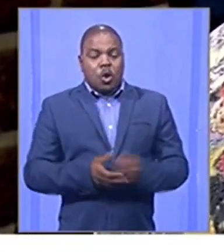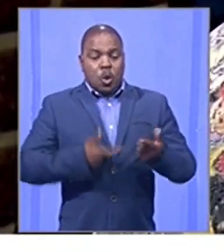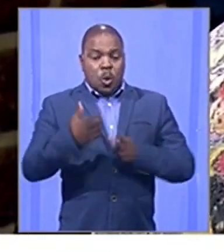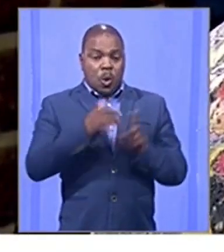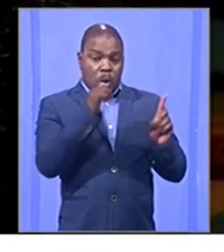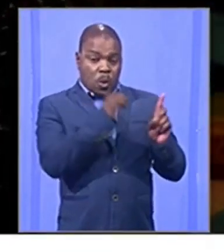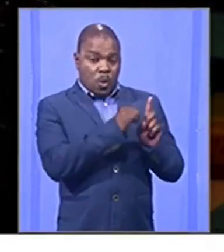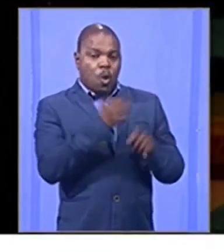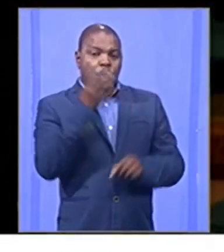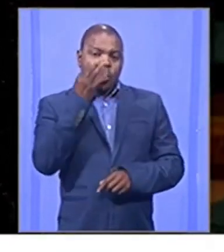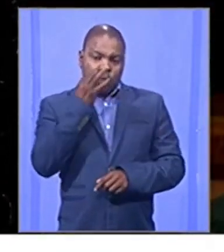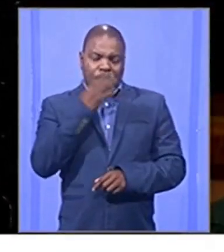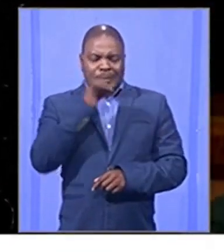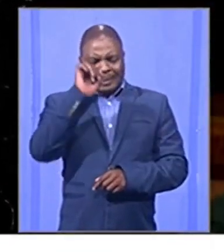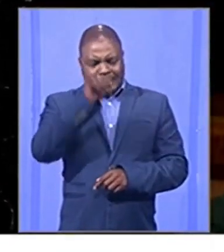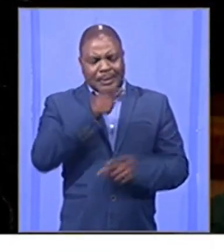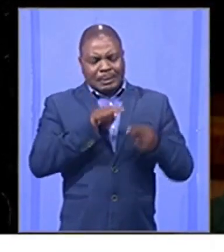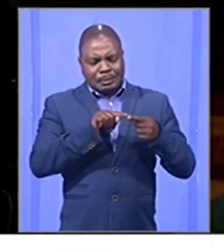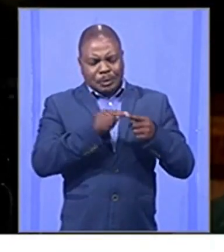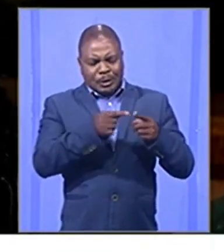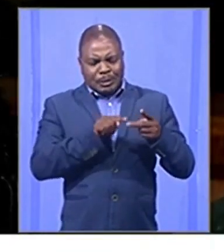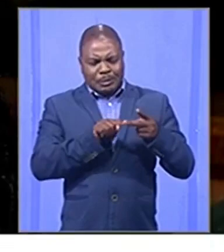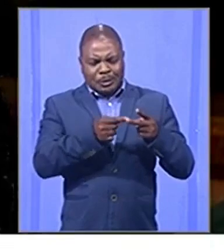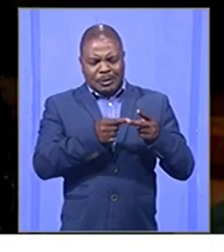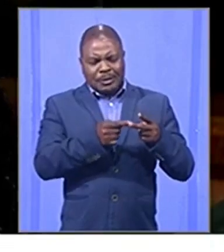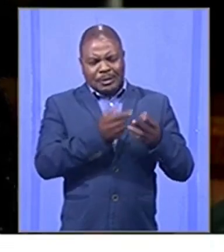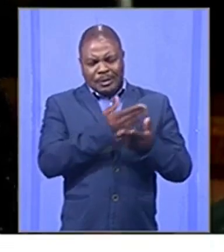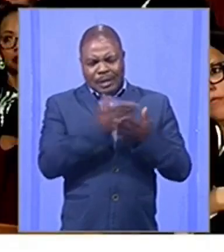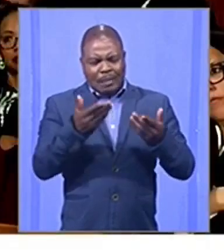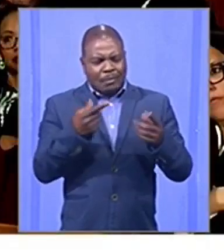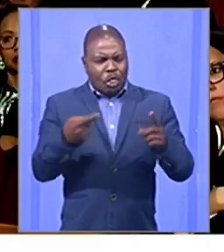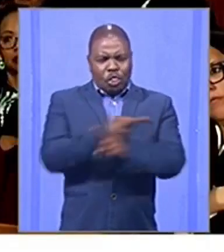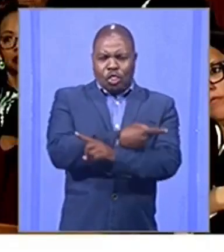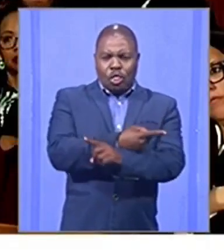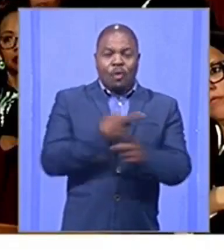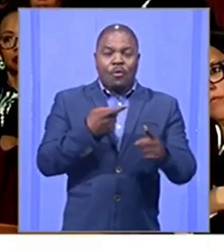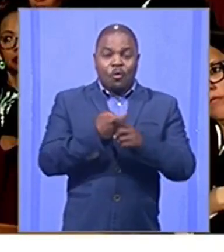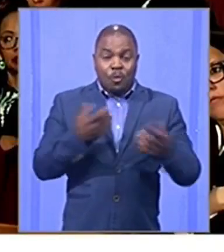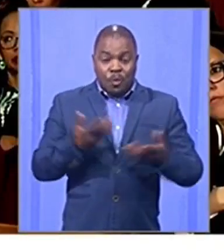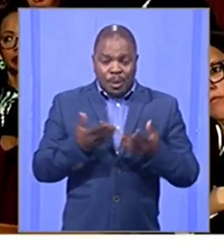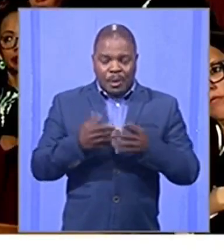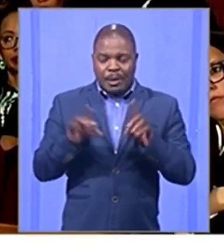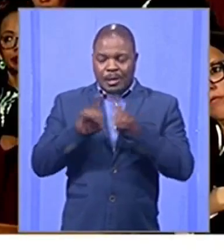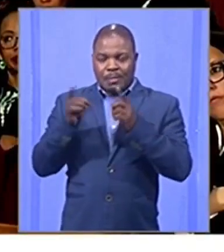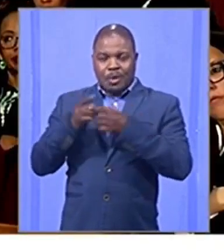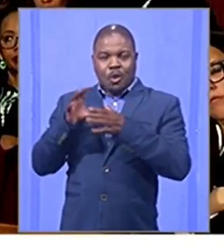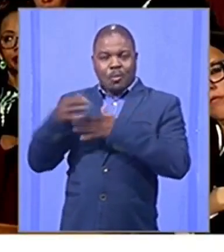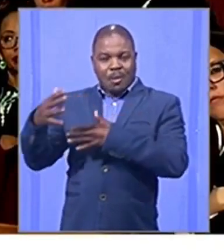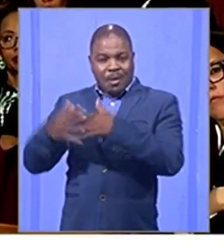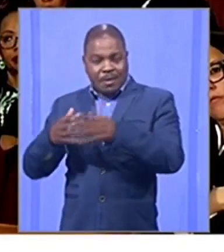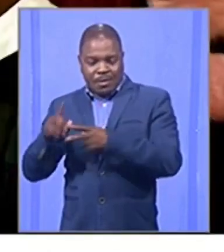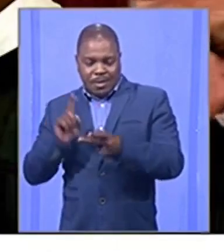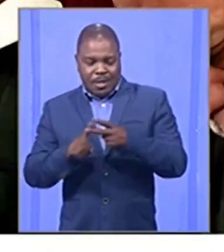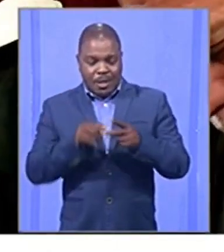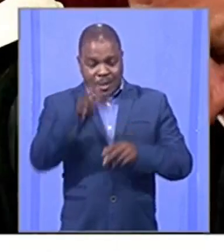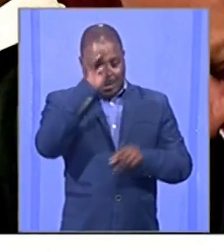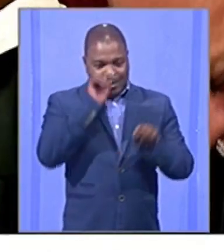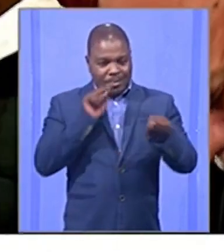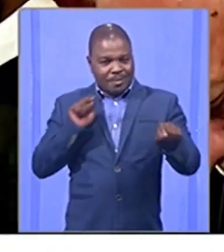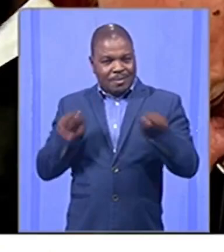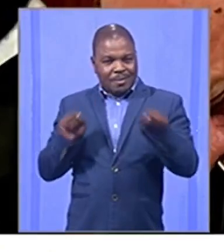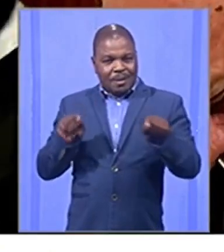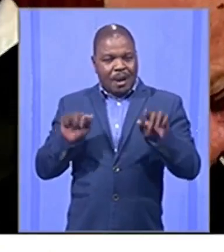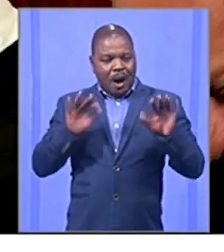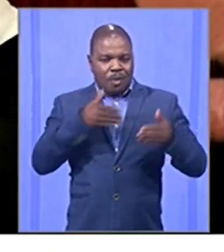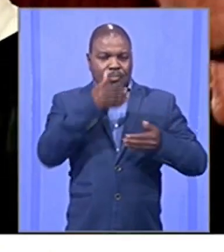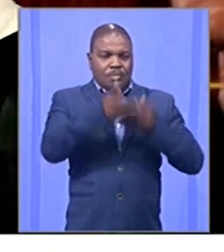o boletse gore go na le dintlha tse di sa tshwaneng magareng ga lefapha lwa merero ya selegae le maphodisa malebana le dikgato tse di